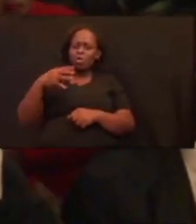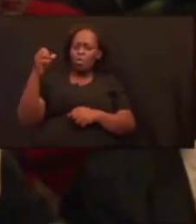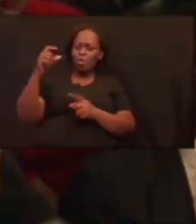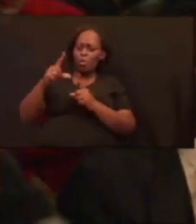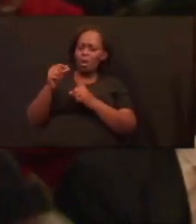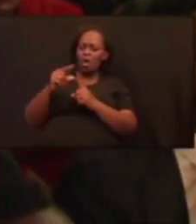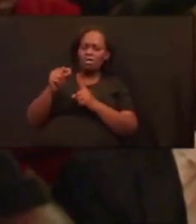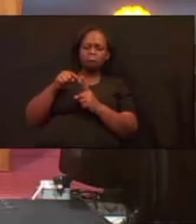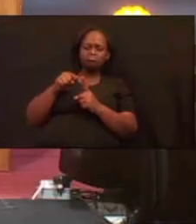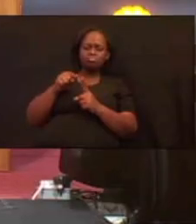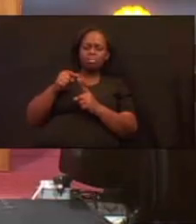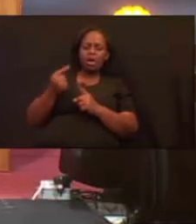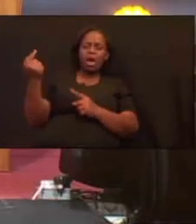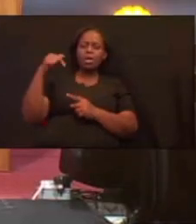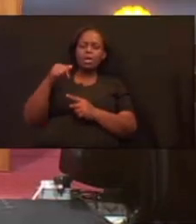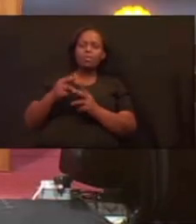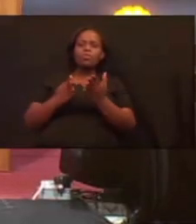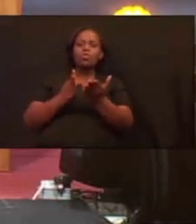was not a lecture.